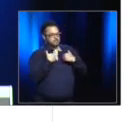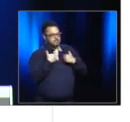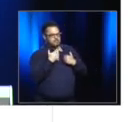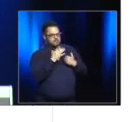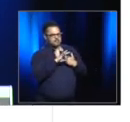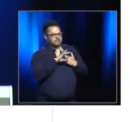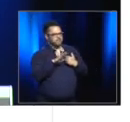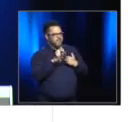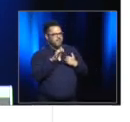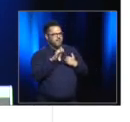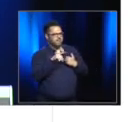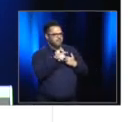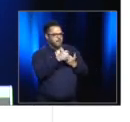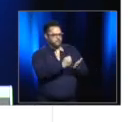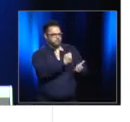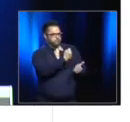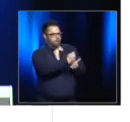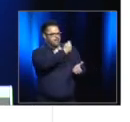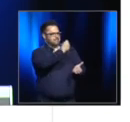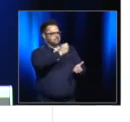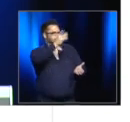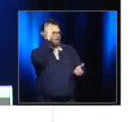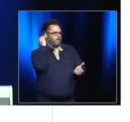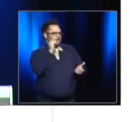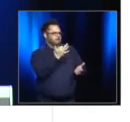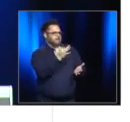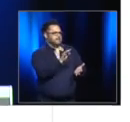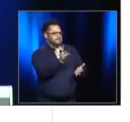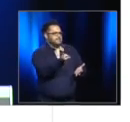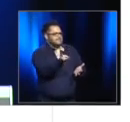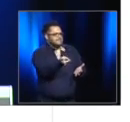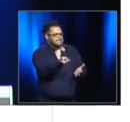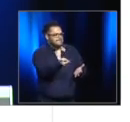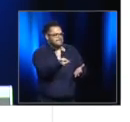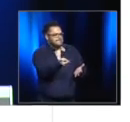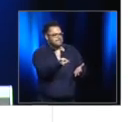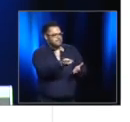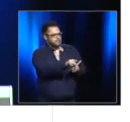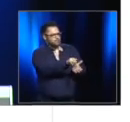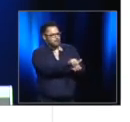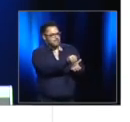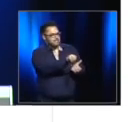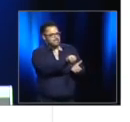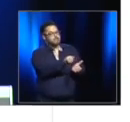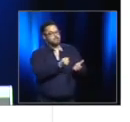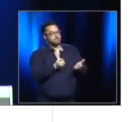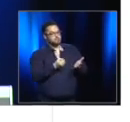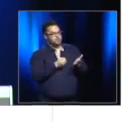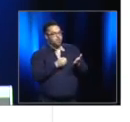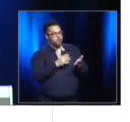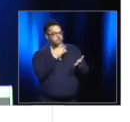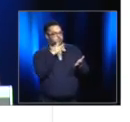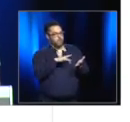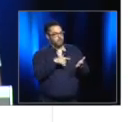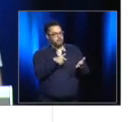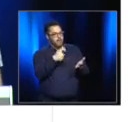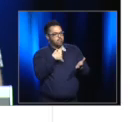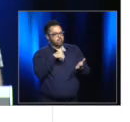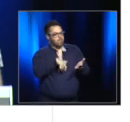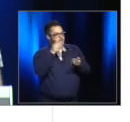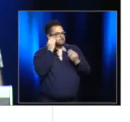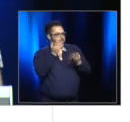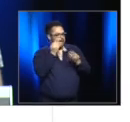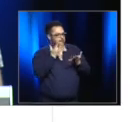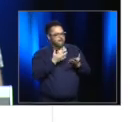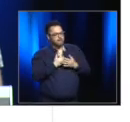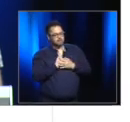who'd been branded back in the 1960s. So we had that data to draw on, and I'd just